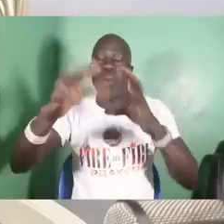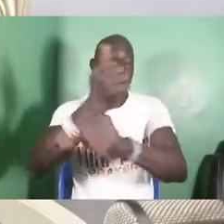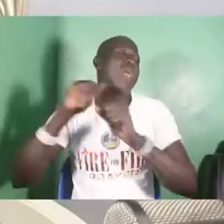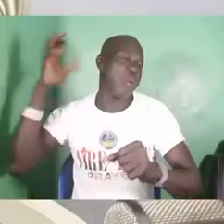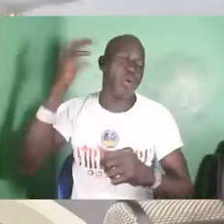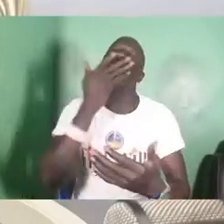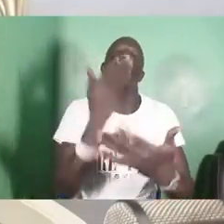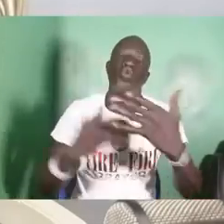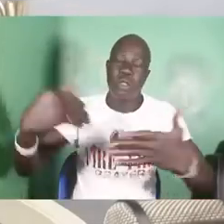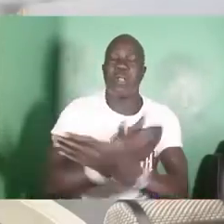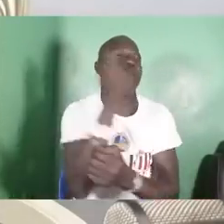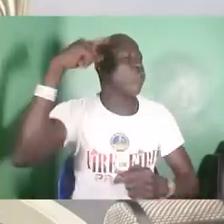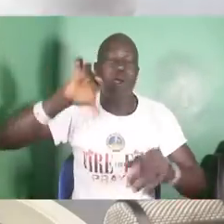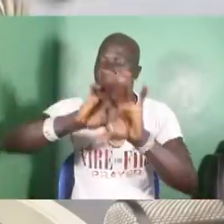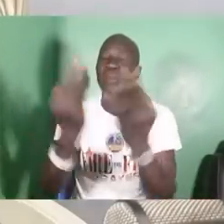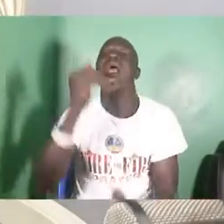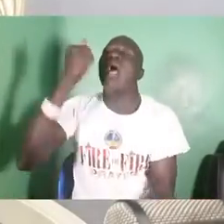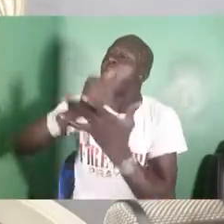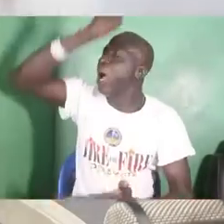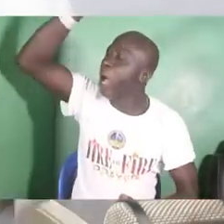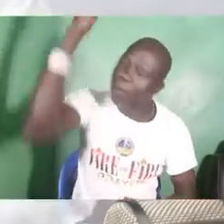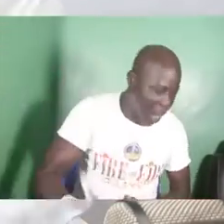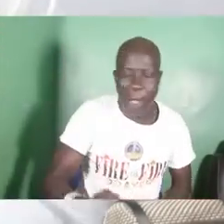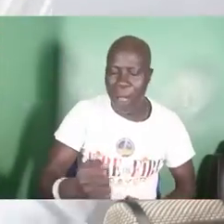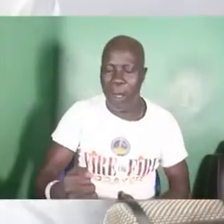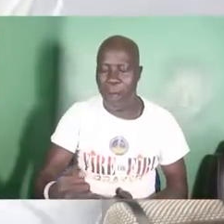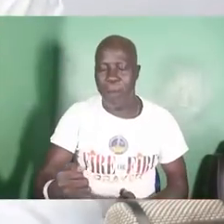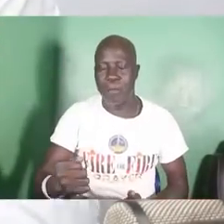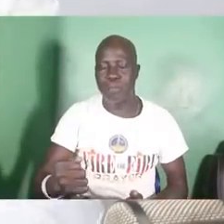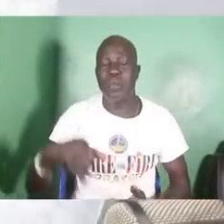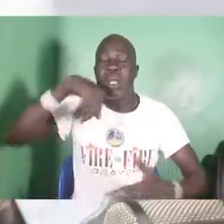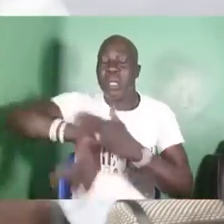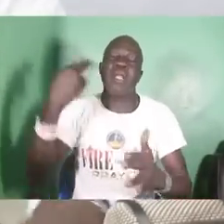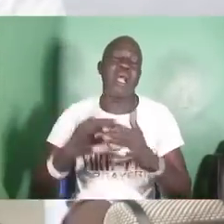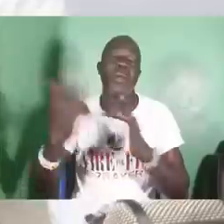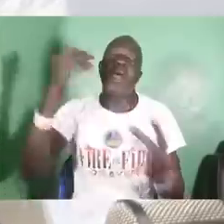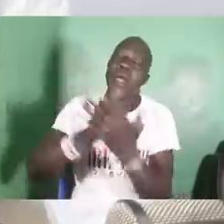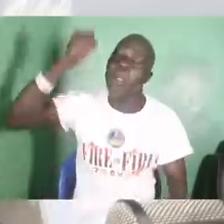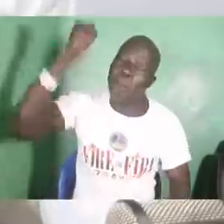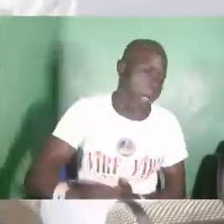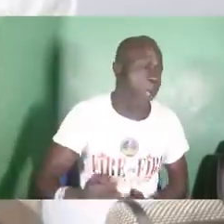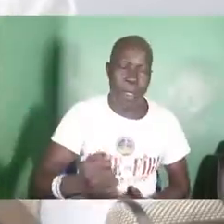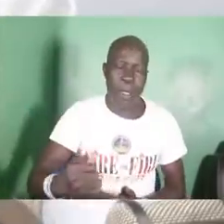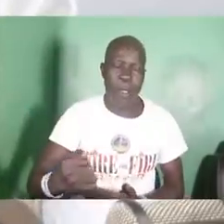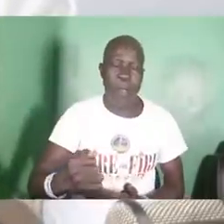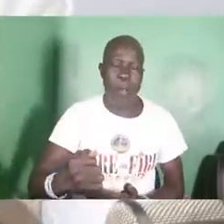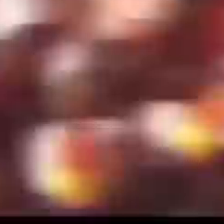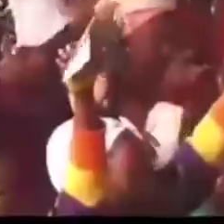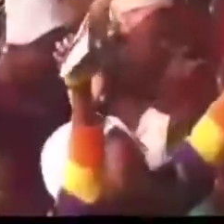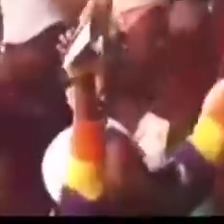father. That will give to your goodness for your children. Receive it. In the name.